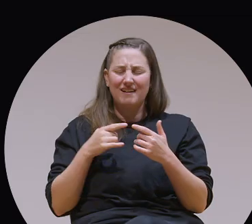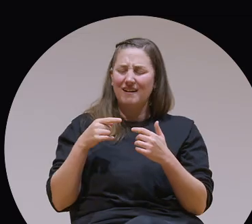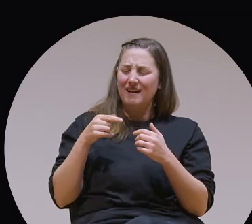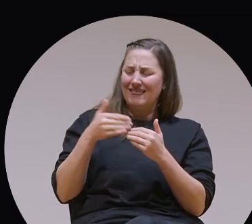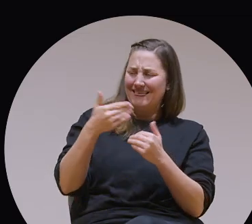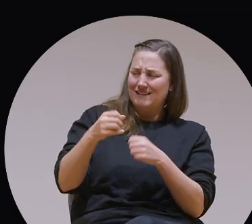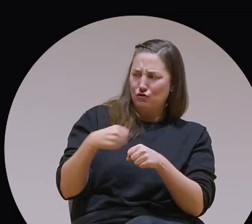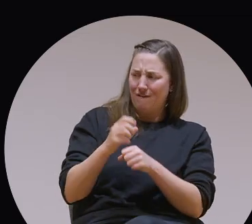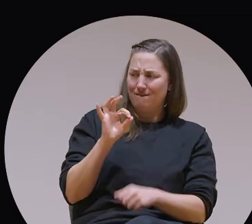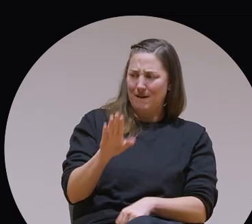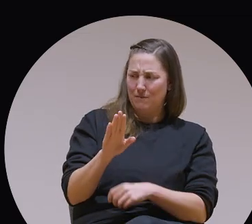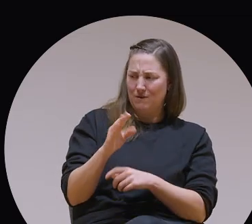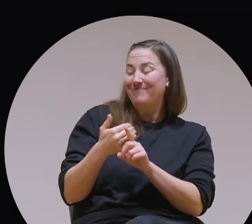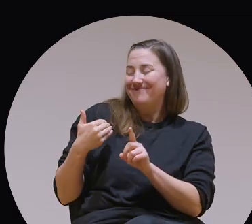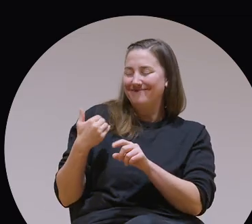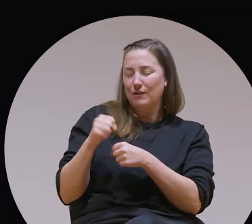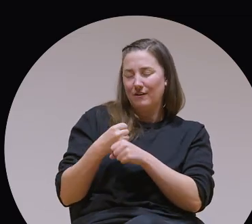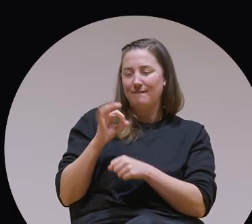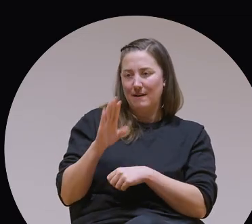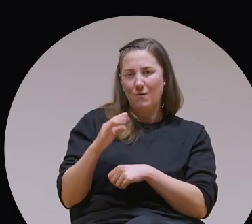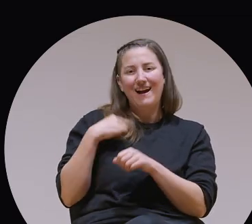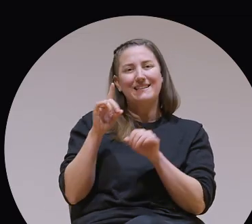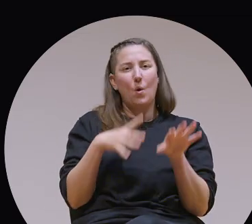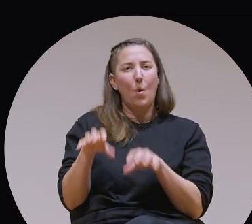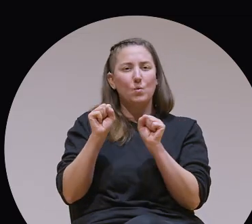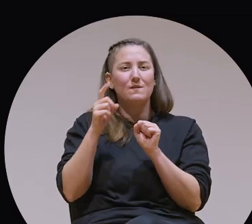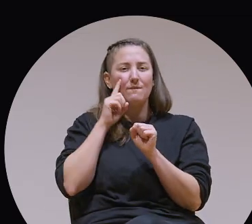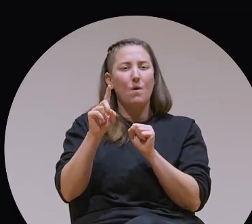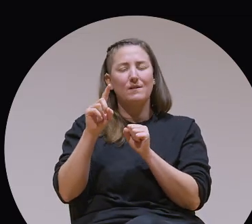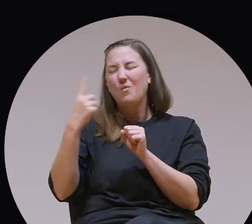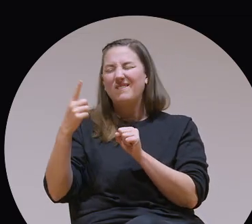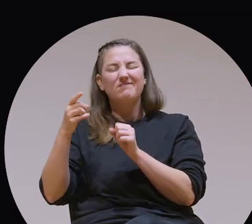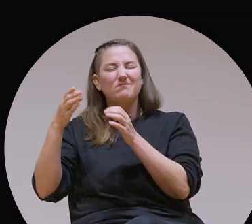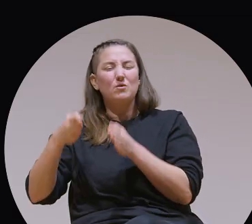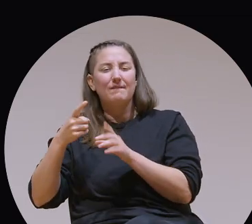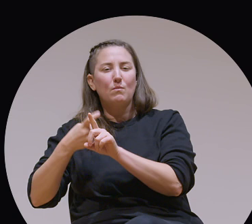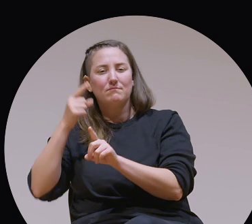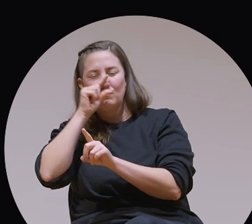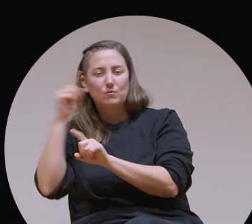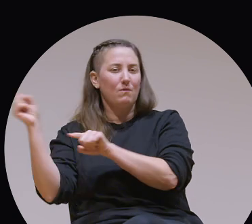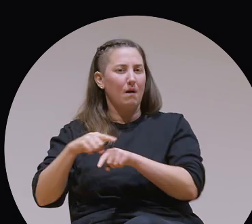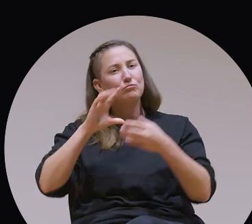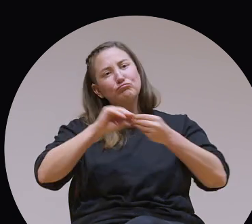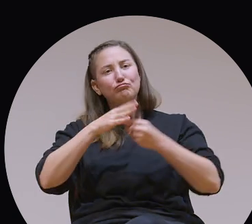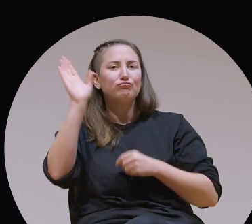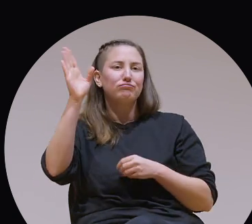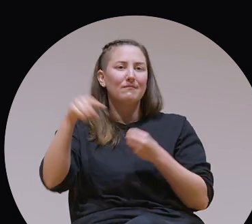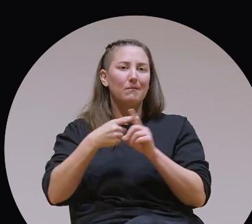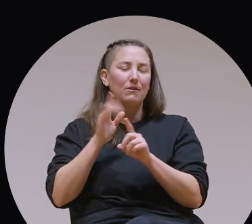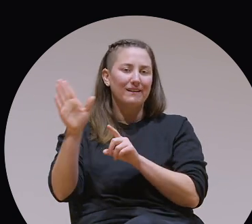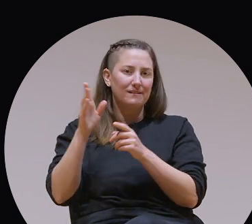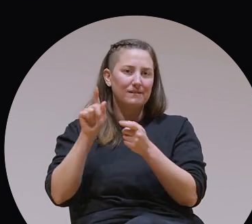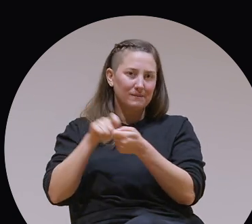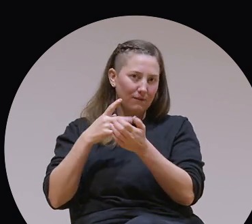year, I was one of the hosts for an event where the Minister of Culture came over from Greece to talk about this joint project, where